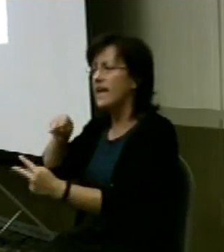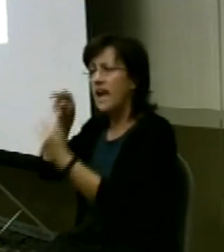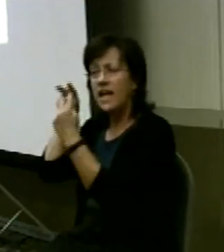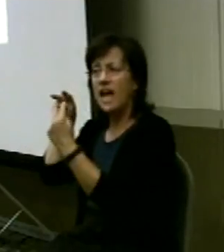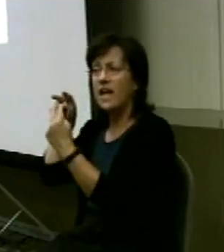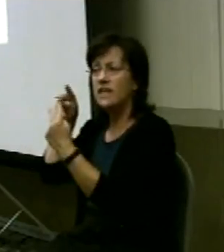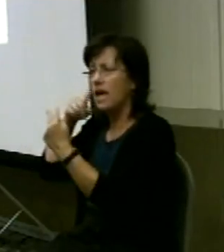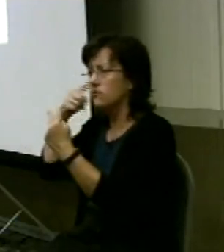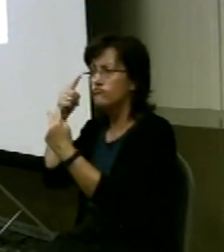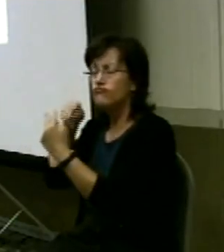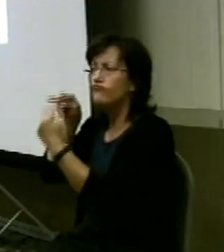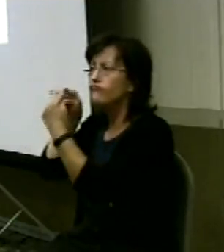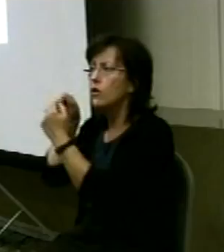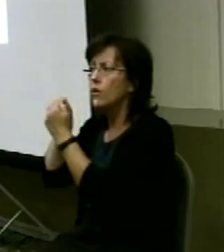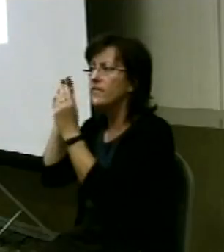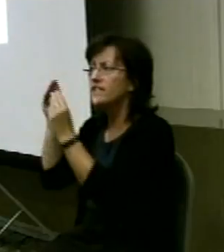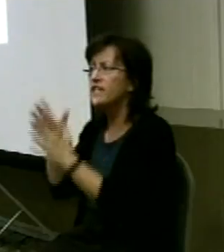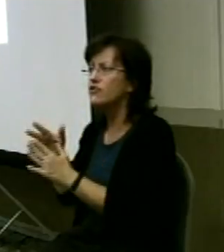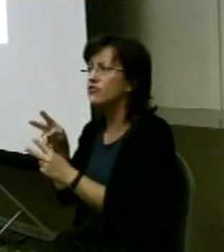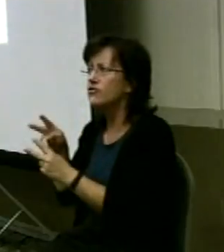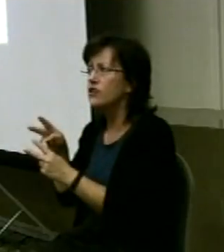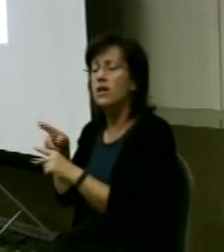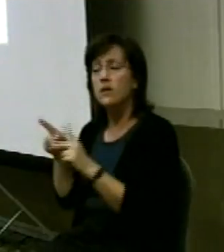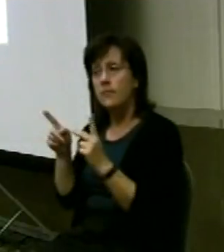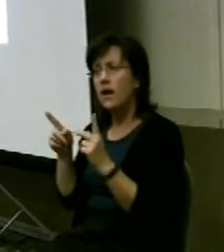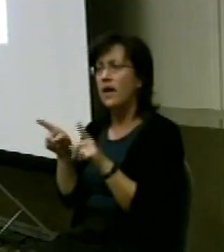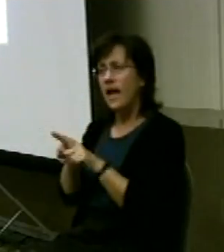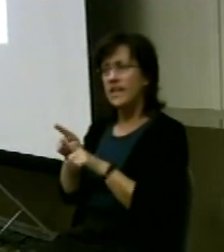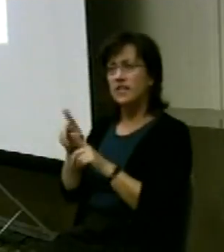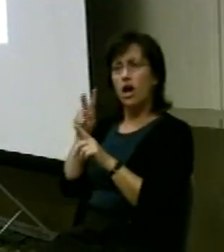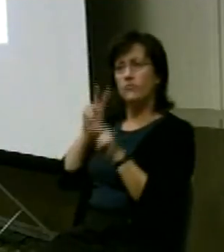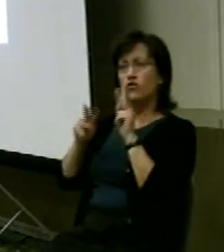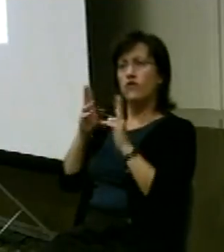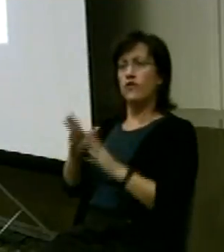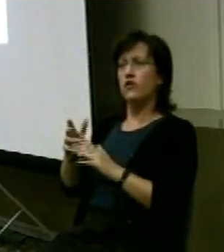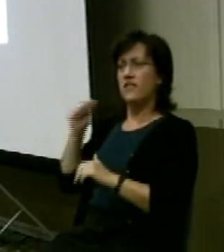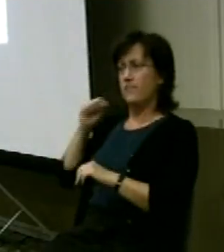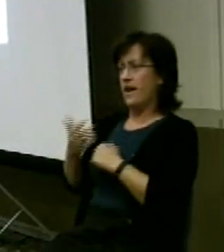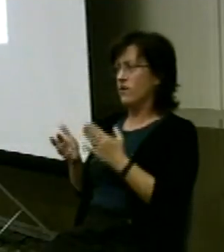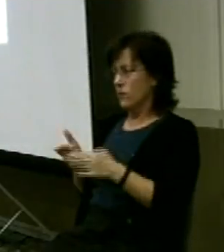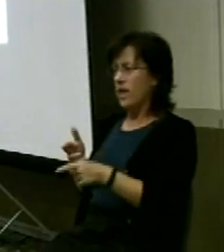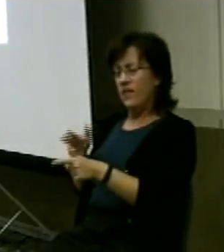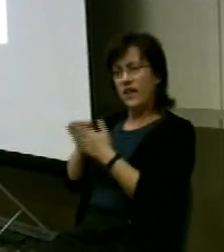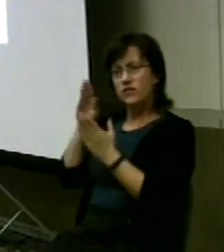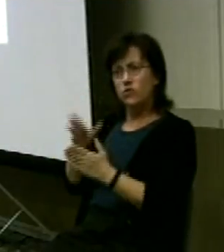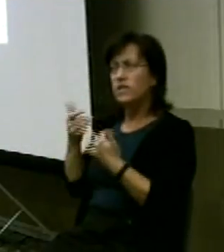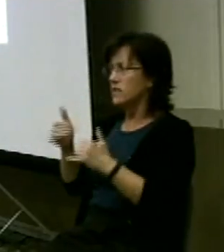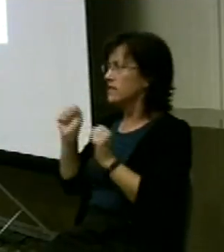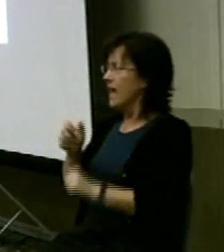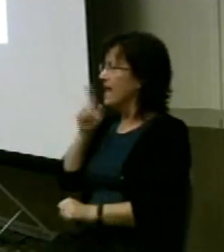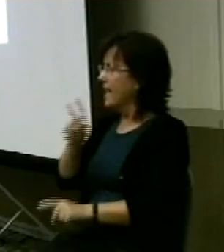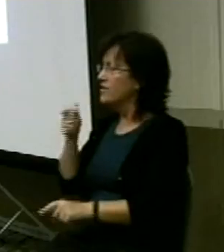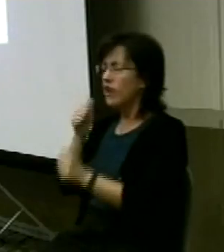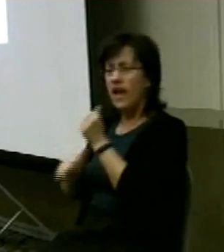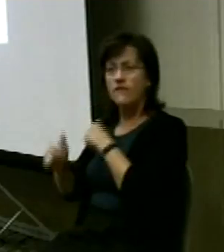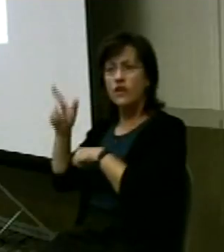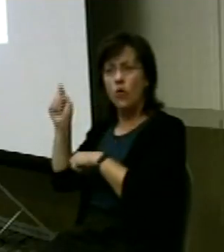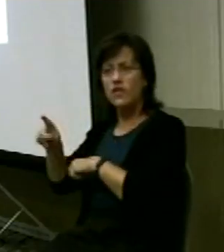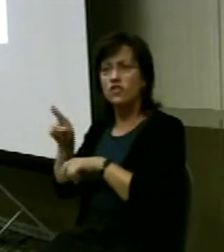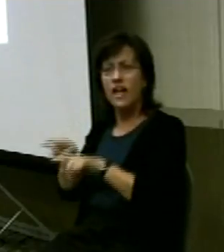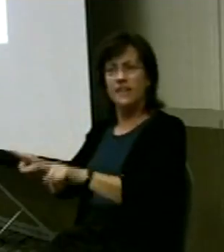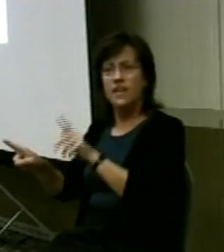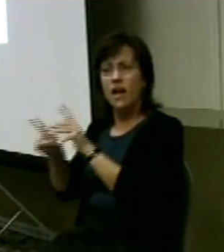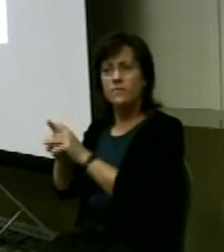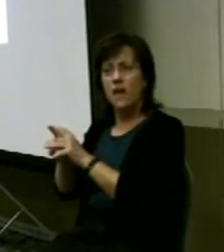with the teacher. However, as an observer in the back of the room, that student can still answer every question as it comes up. So